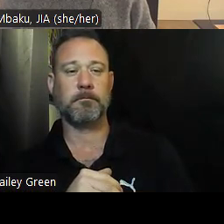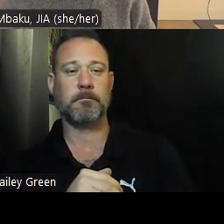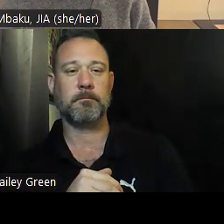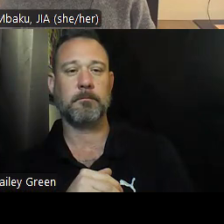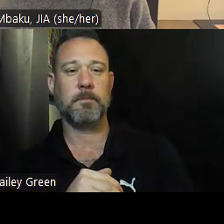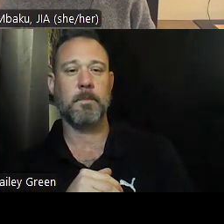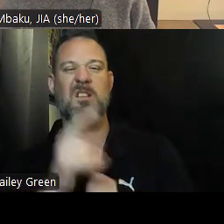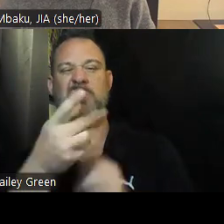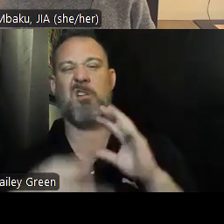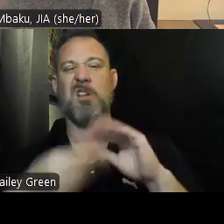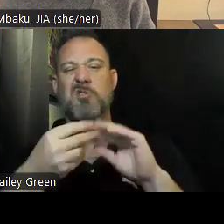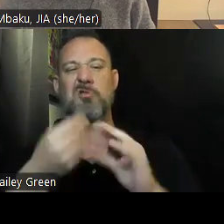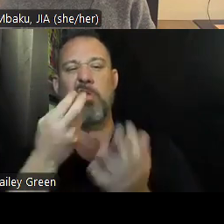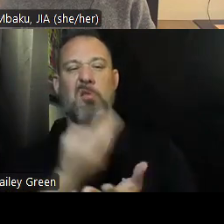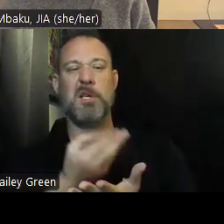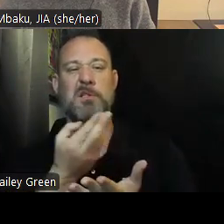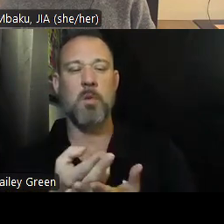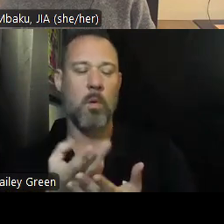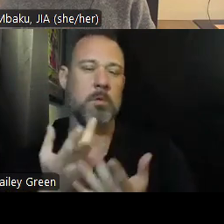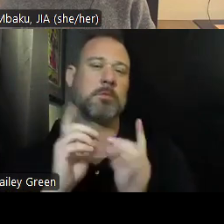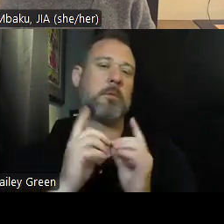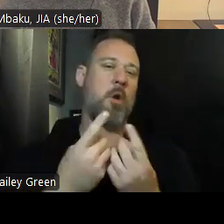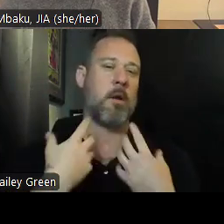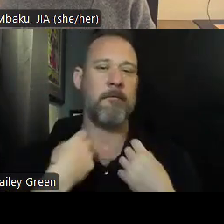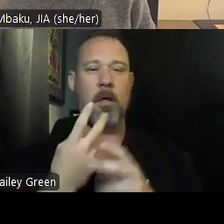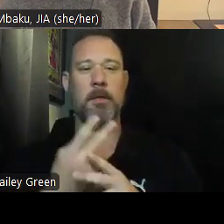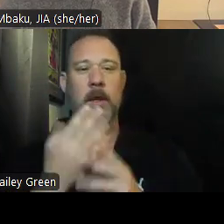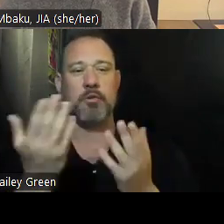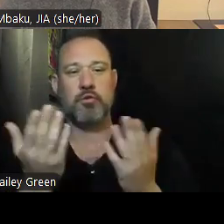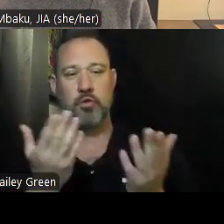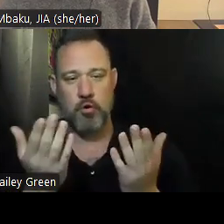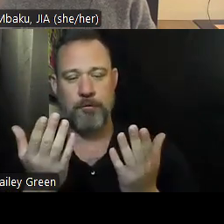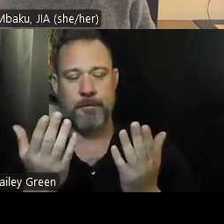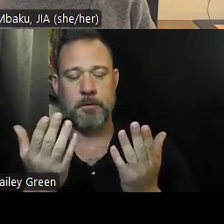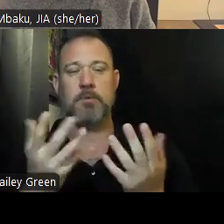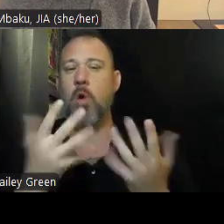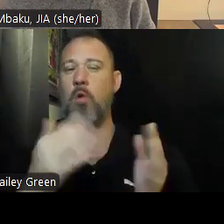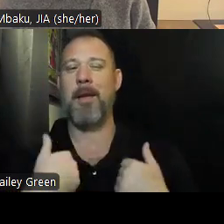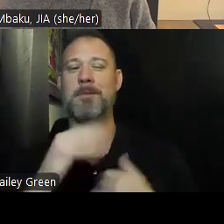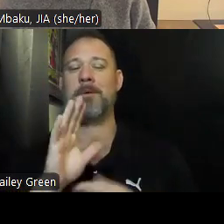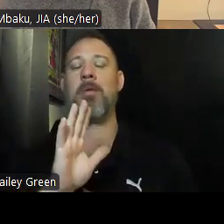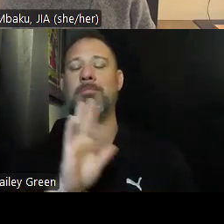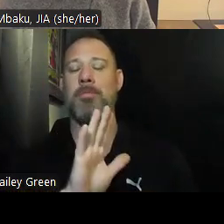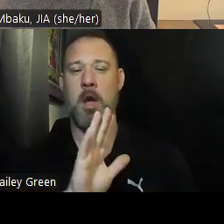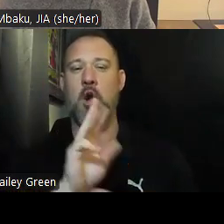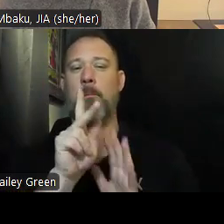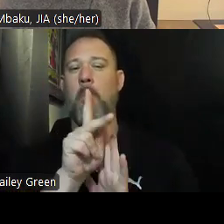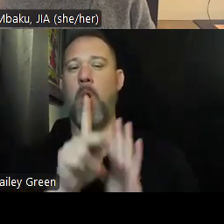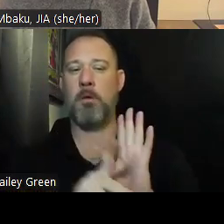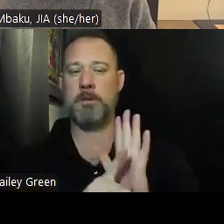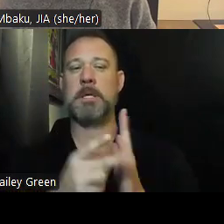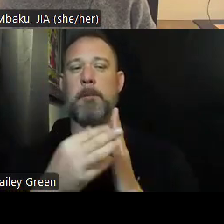And then there's some additional resources. The Department of Healthcare Services already has their behavioral health policy